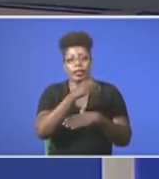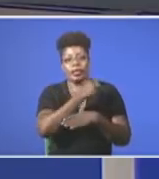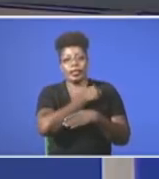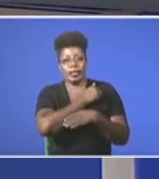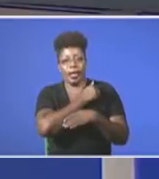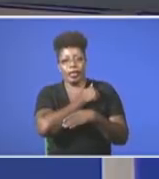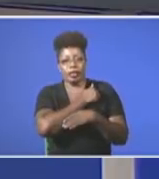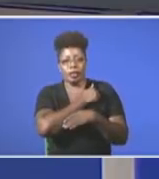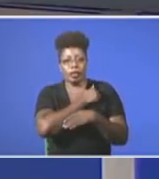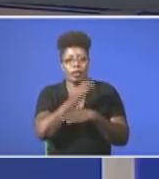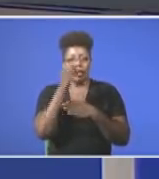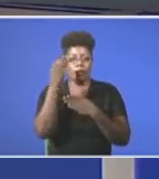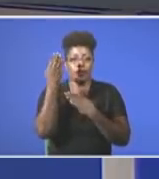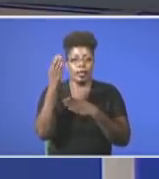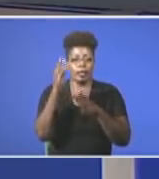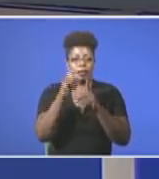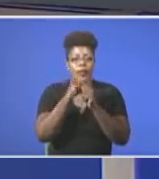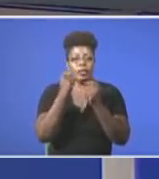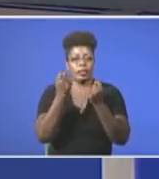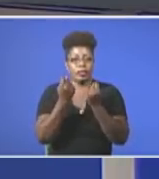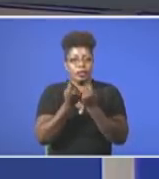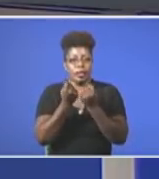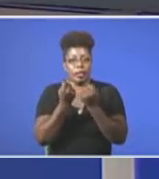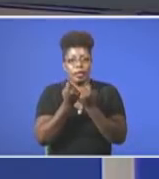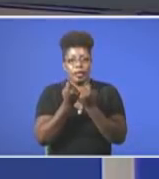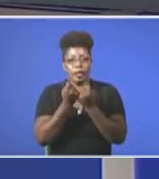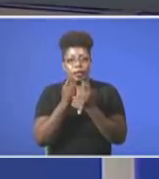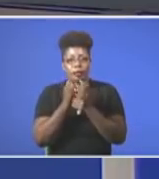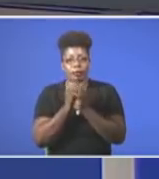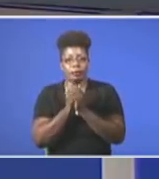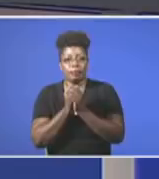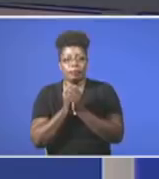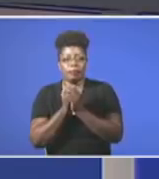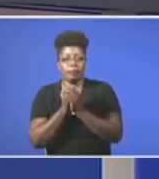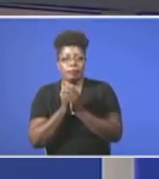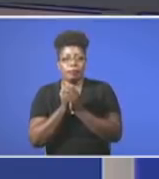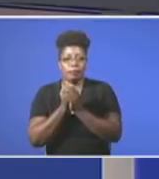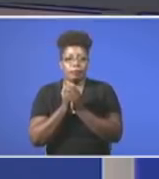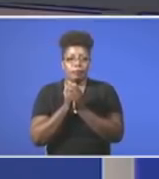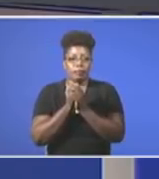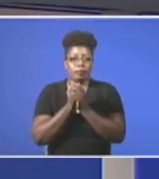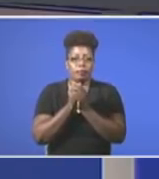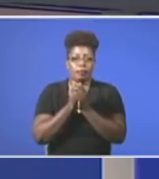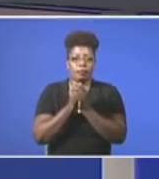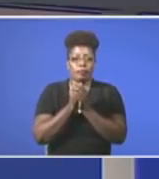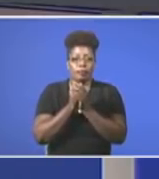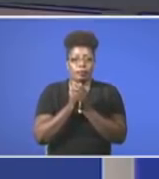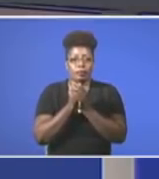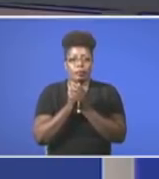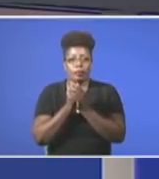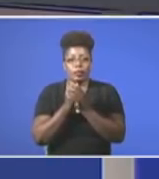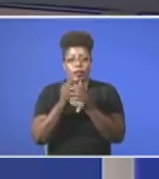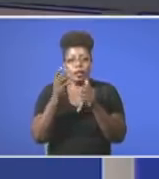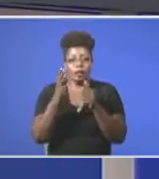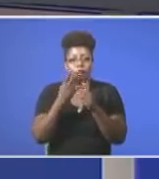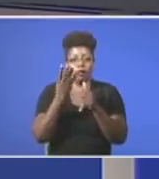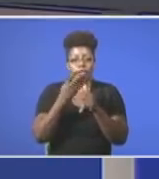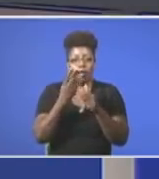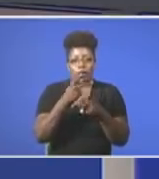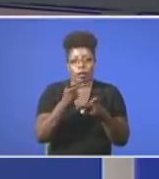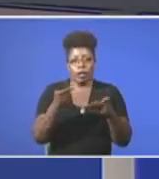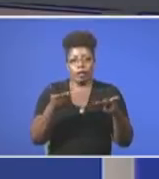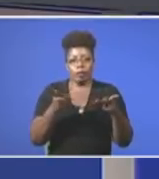the senior man, the Bahamian team of Lee Davis, Sonath Lockhart, and national champ David Slater, they placed fourth in the 9-team